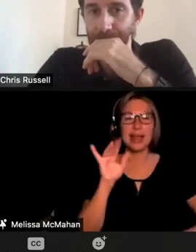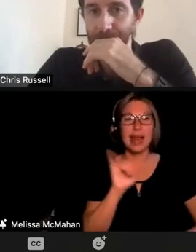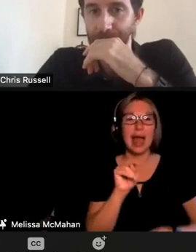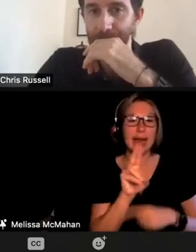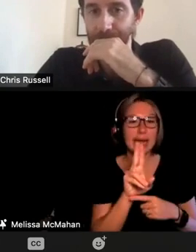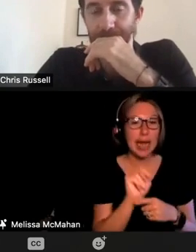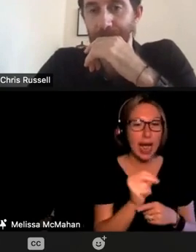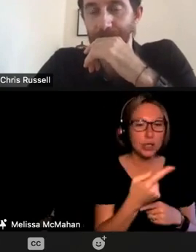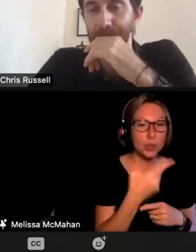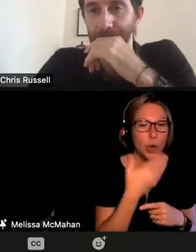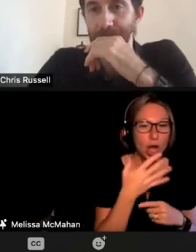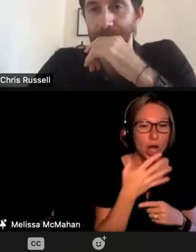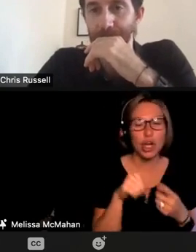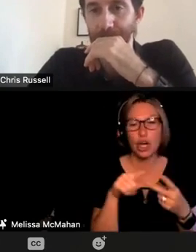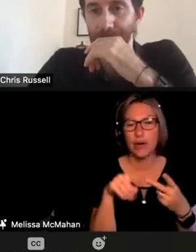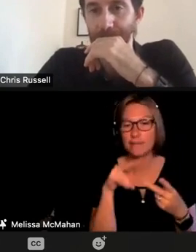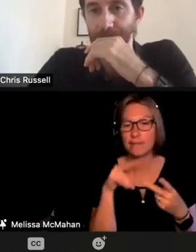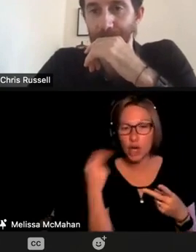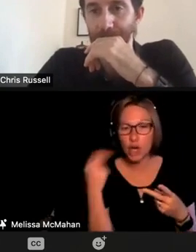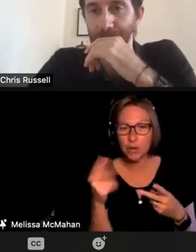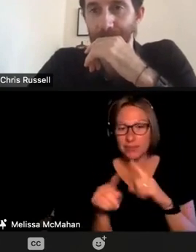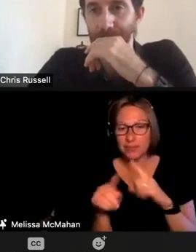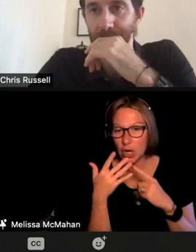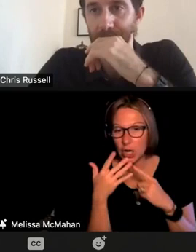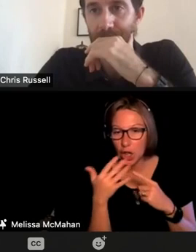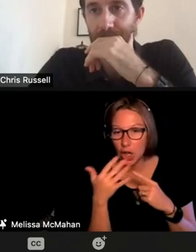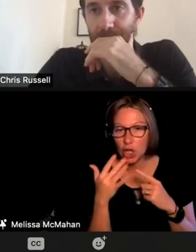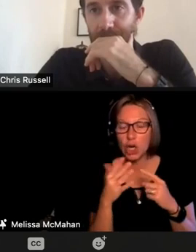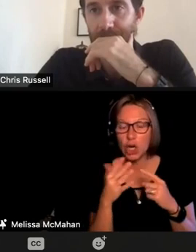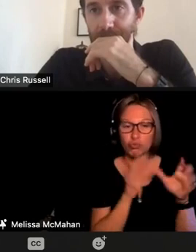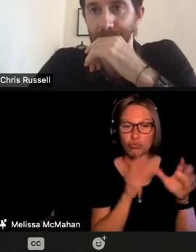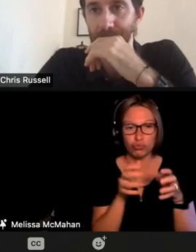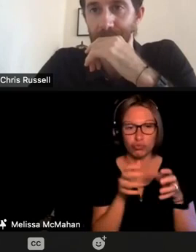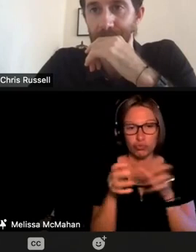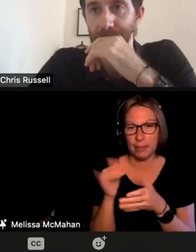verbs are one color. So they're grouped by the parts of speech, but,